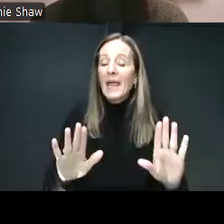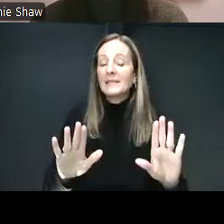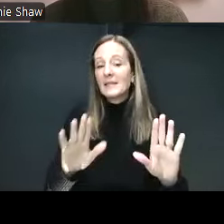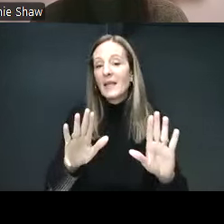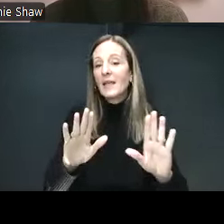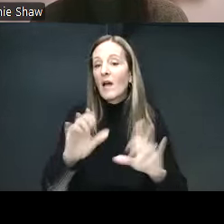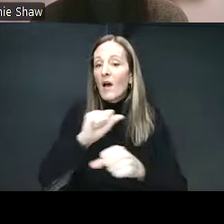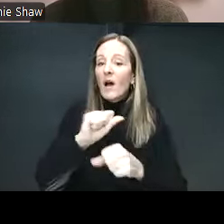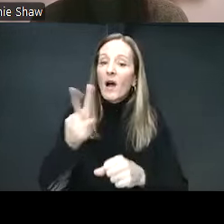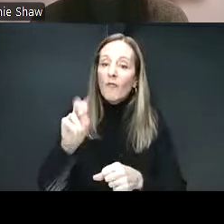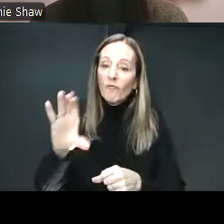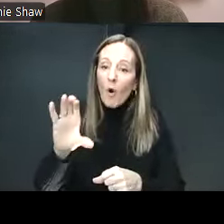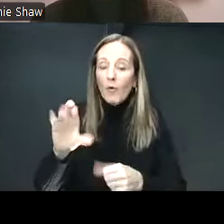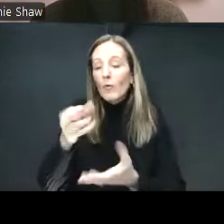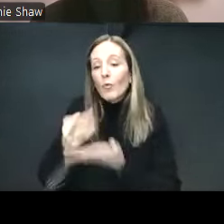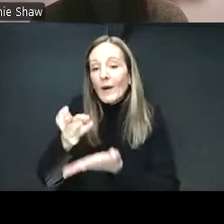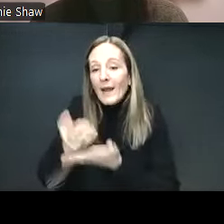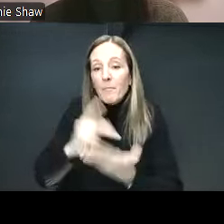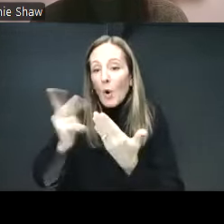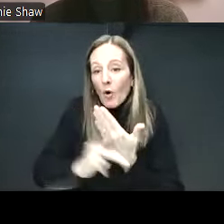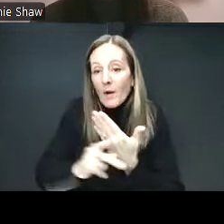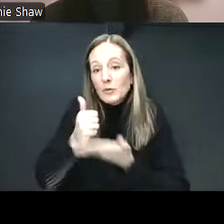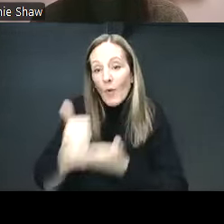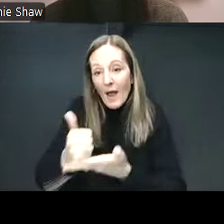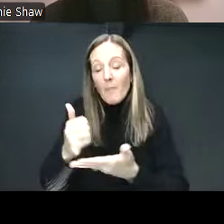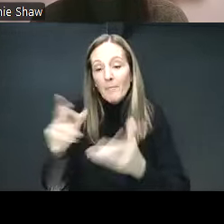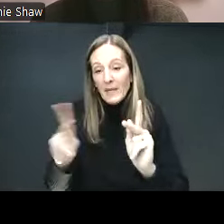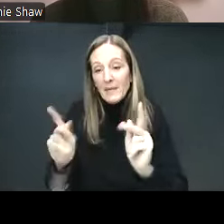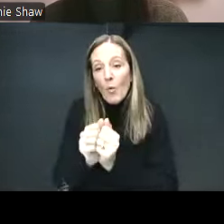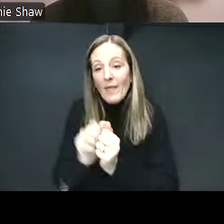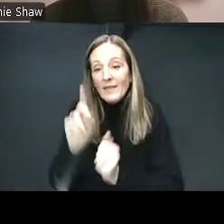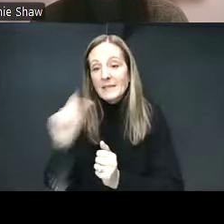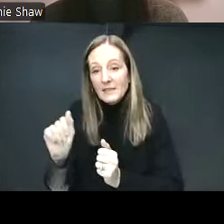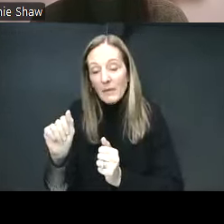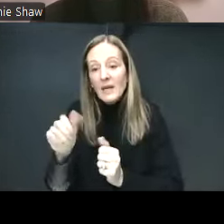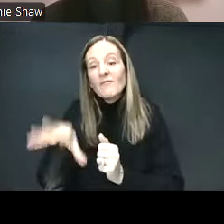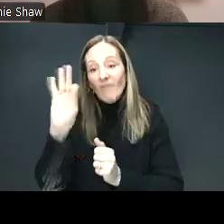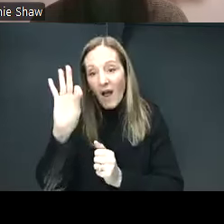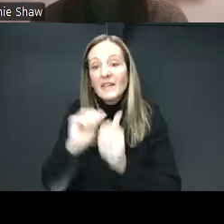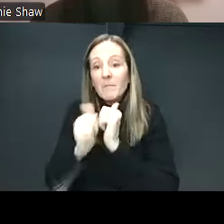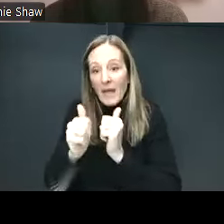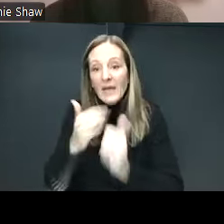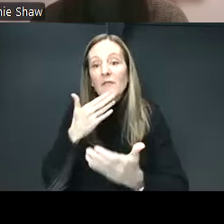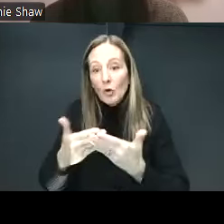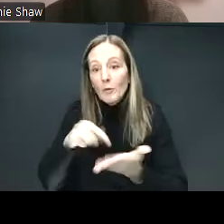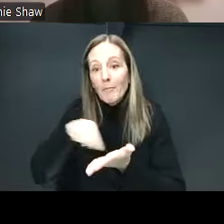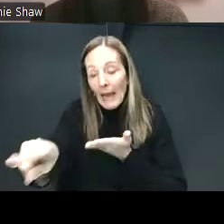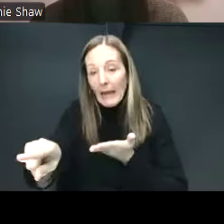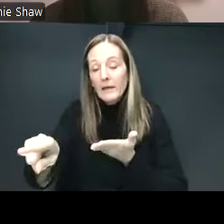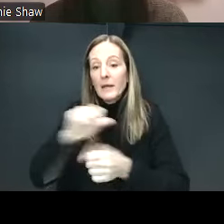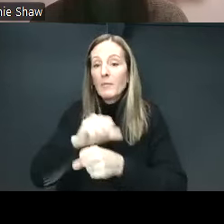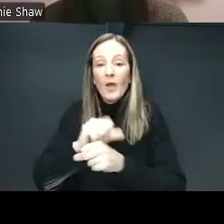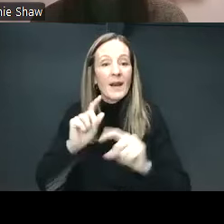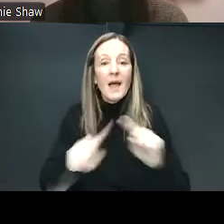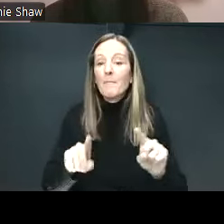there to help individuals with disabilities achieve competitive integrated employment, we saw that these are 2 gaps